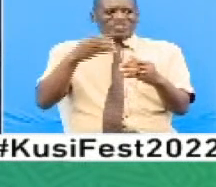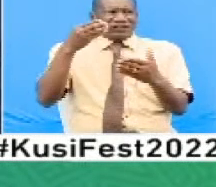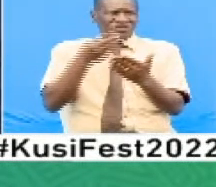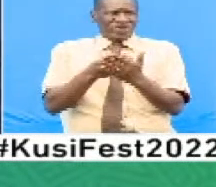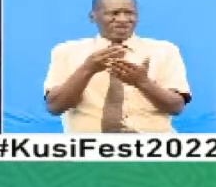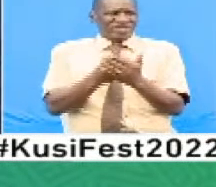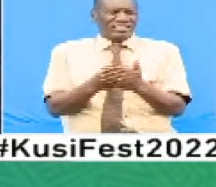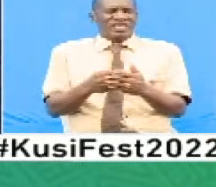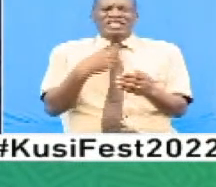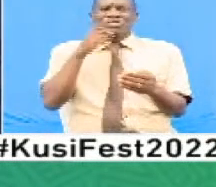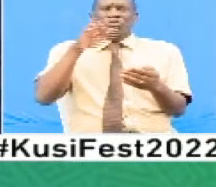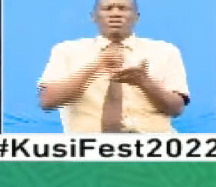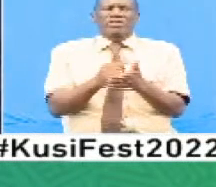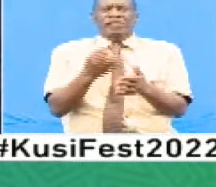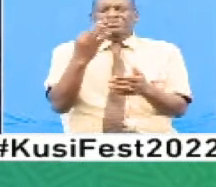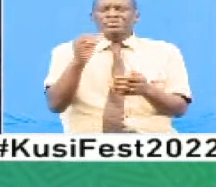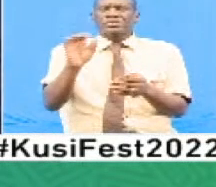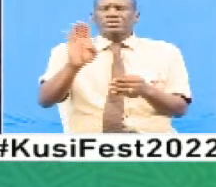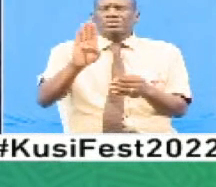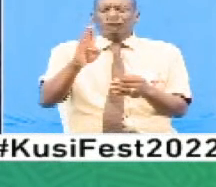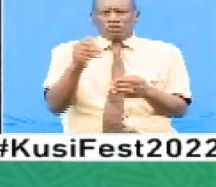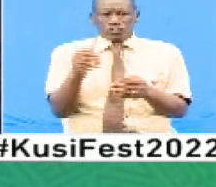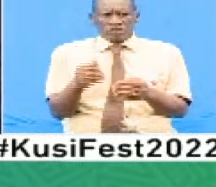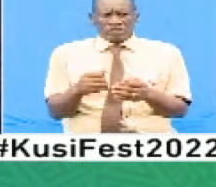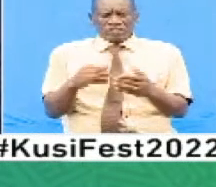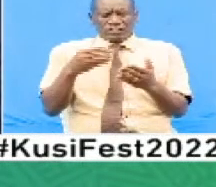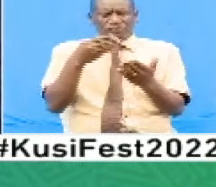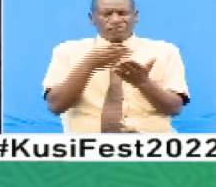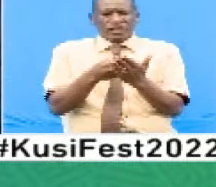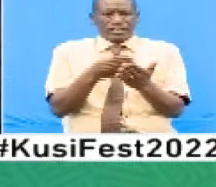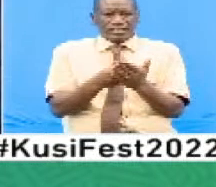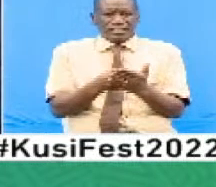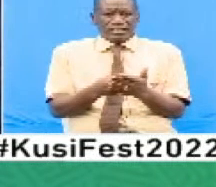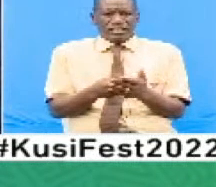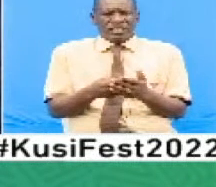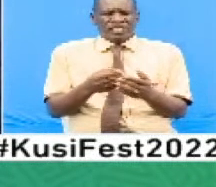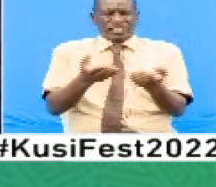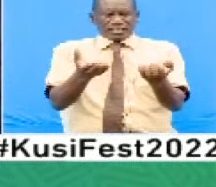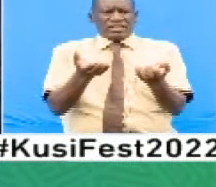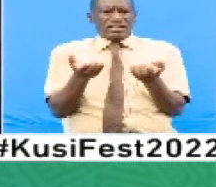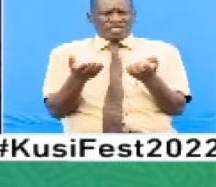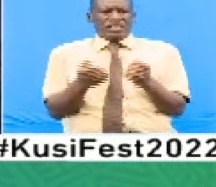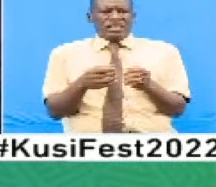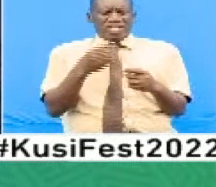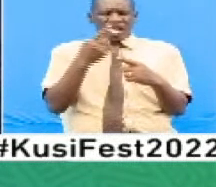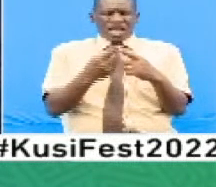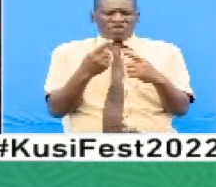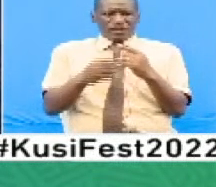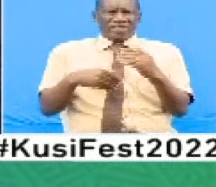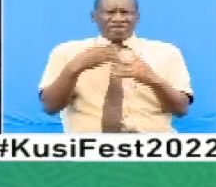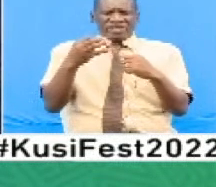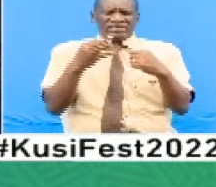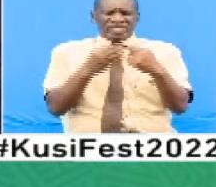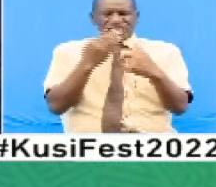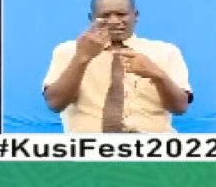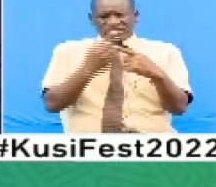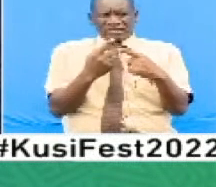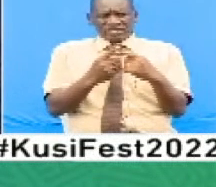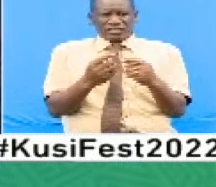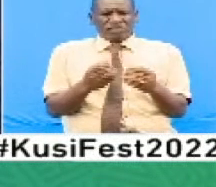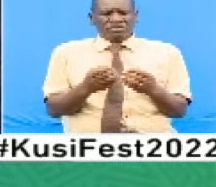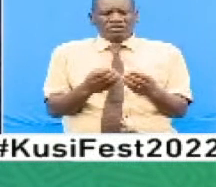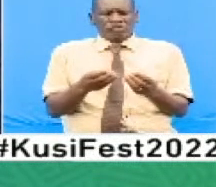It is estimated that $30 billion in financing is required annually over the next 8 years to